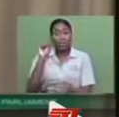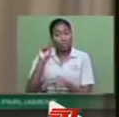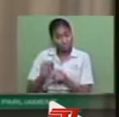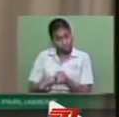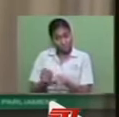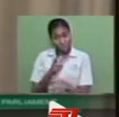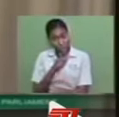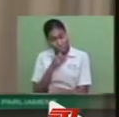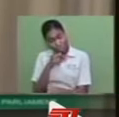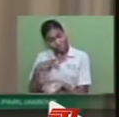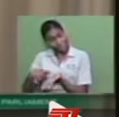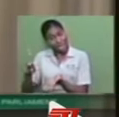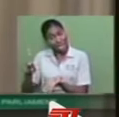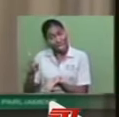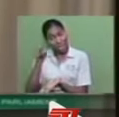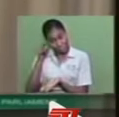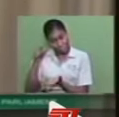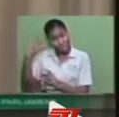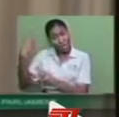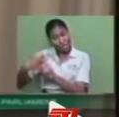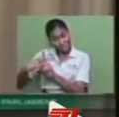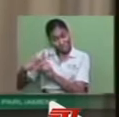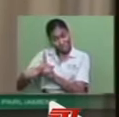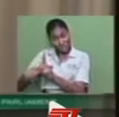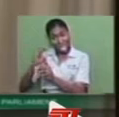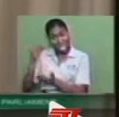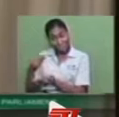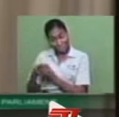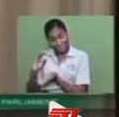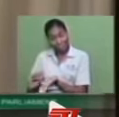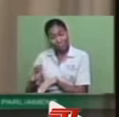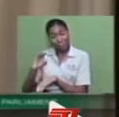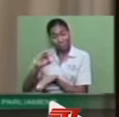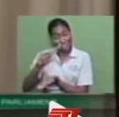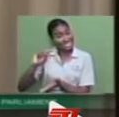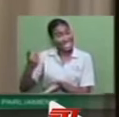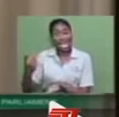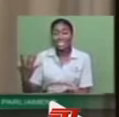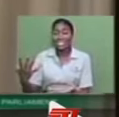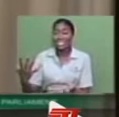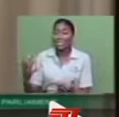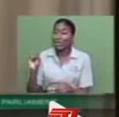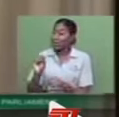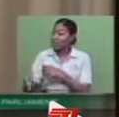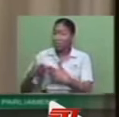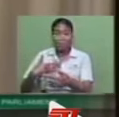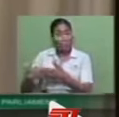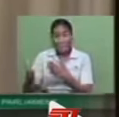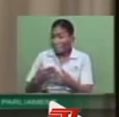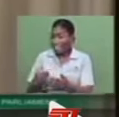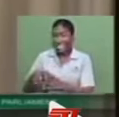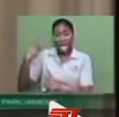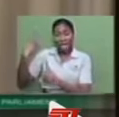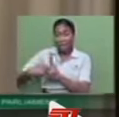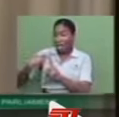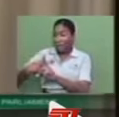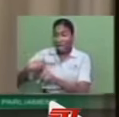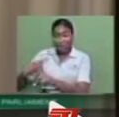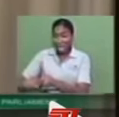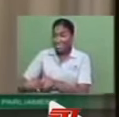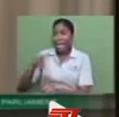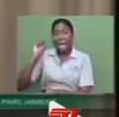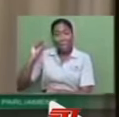extra cost will be passed on to? Whom do you think? So as a tenant, you are also in jeopardy.